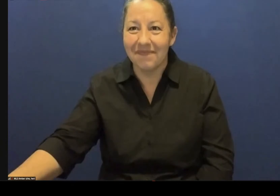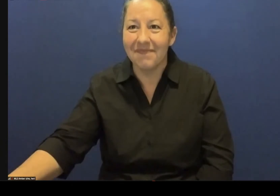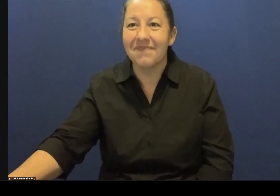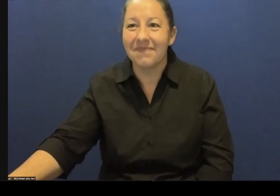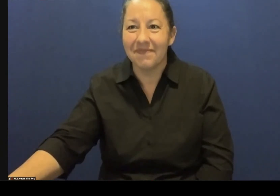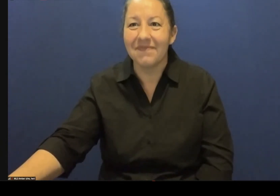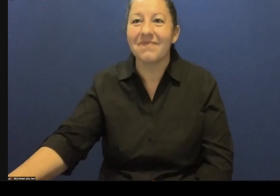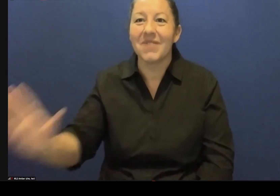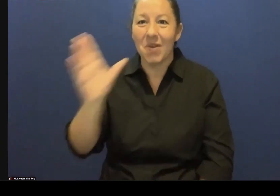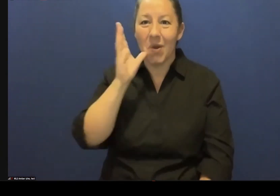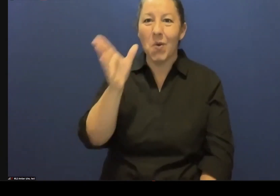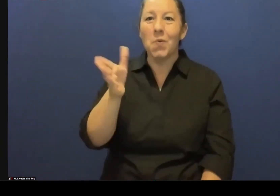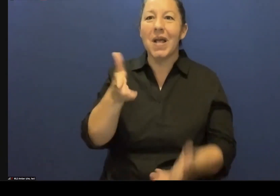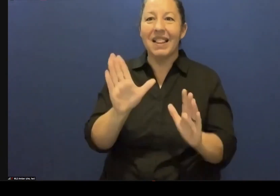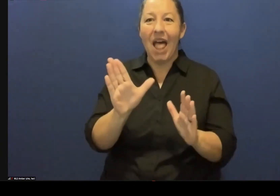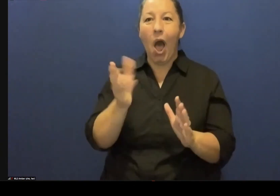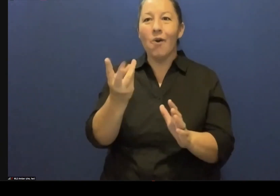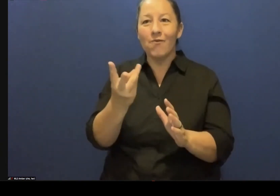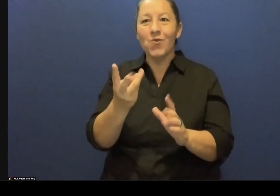things set up here on my end.